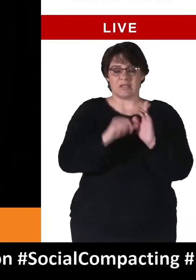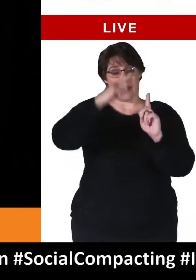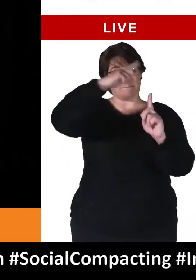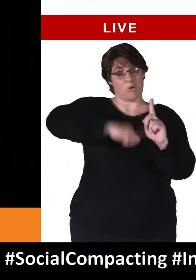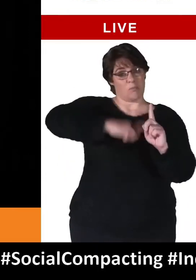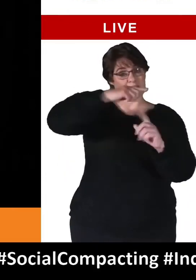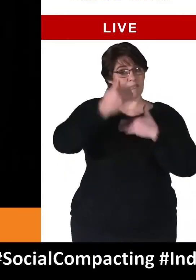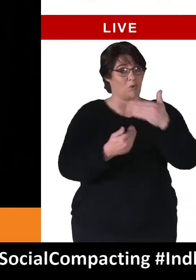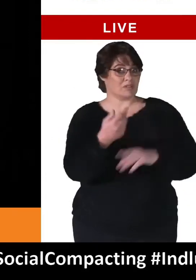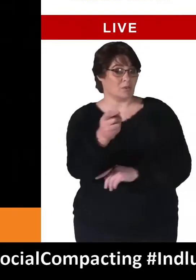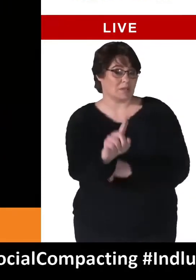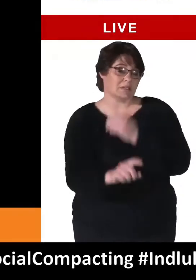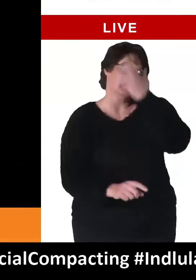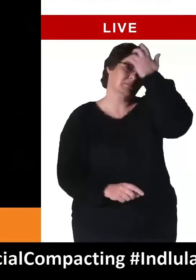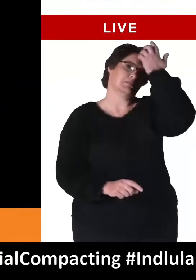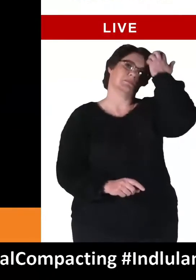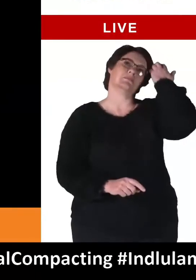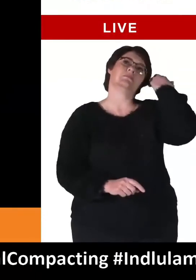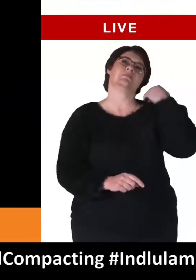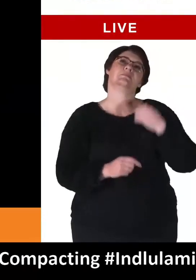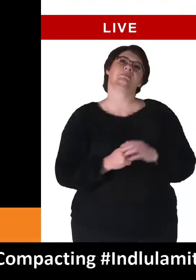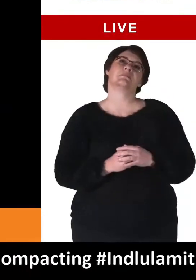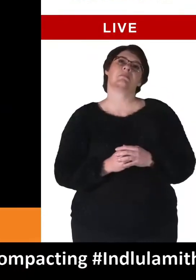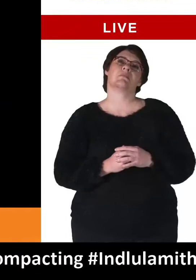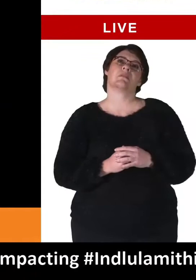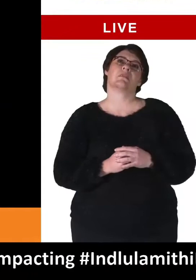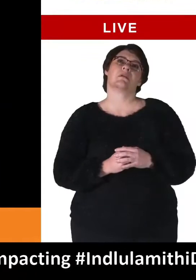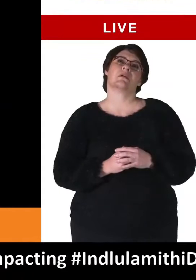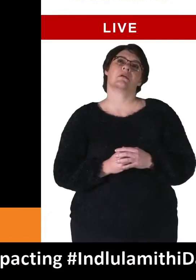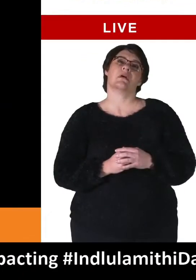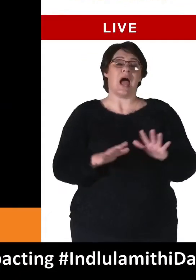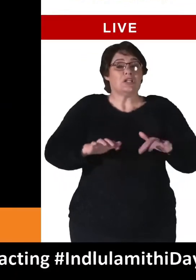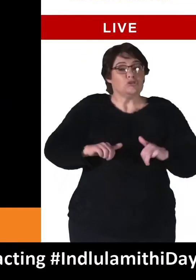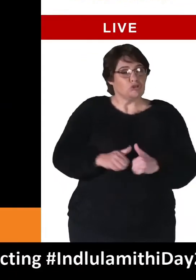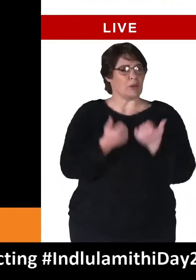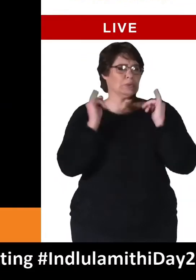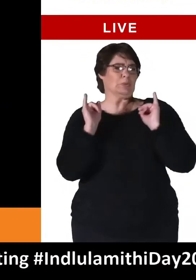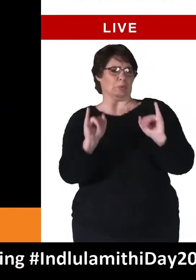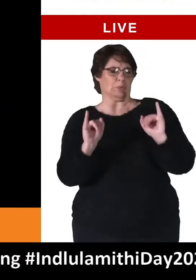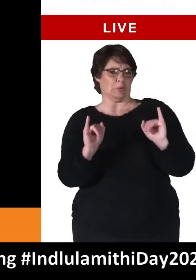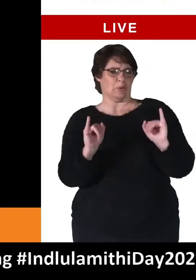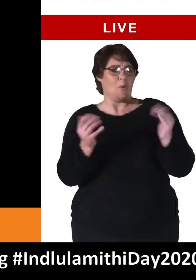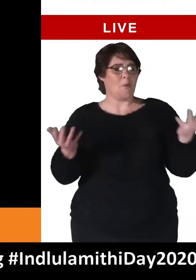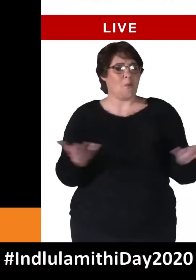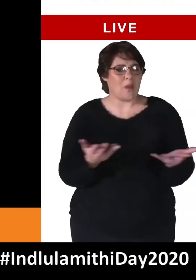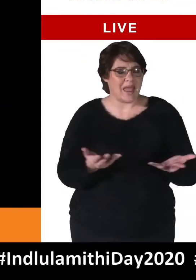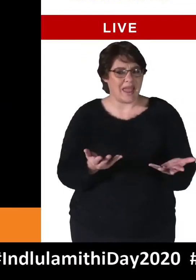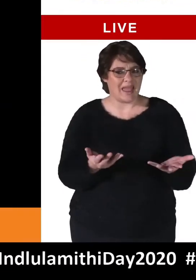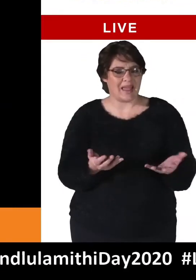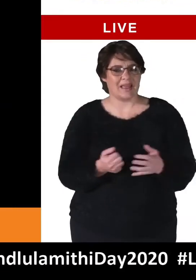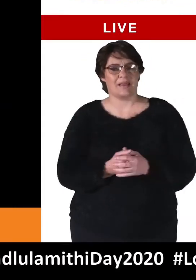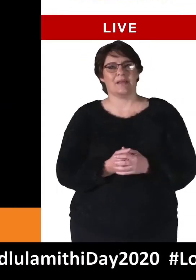barometer process, which is that we have a severe challenge in our overall